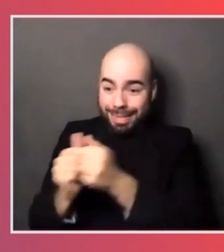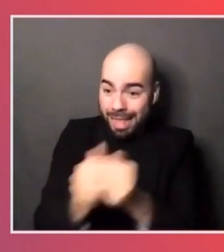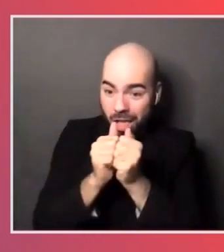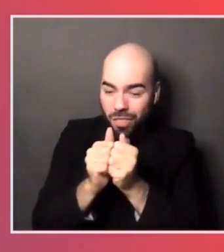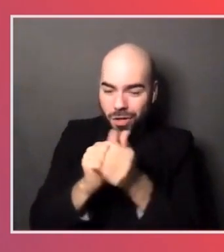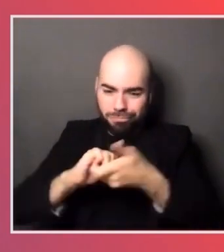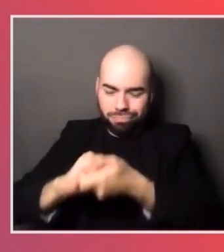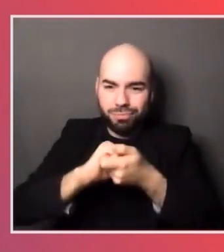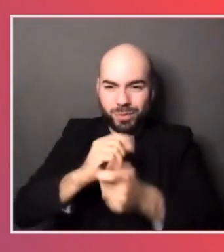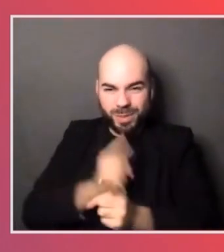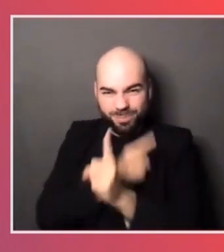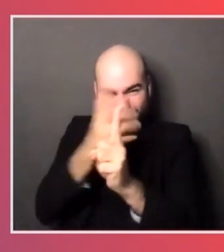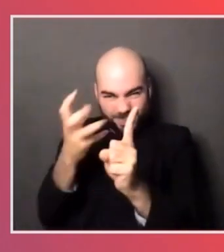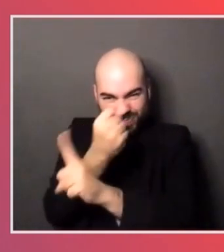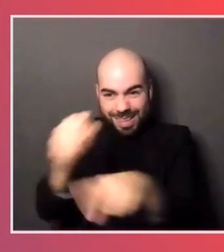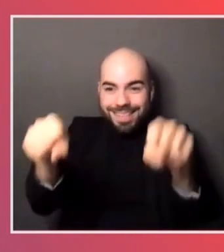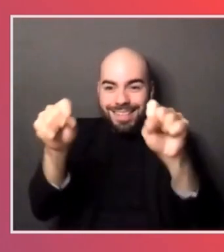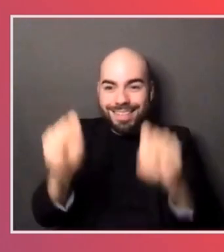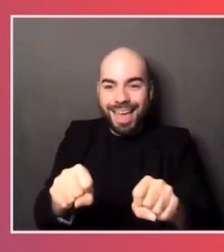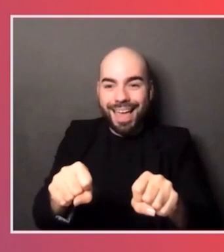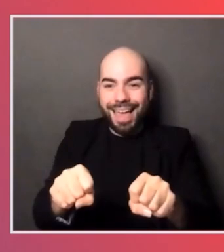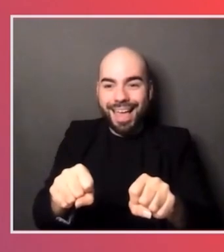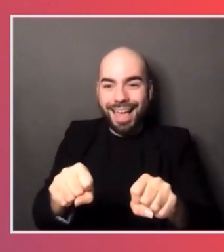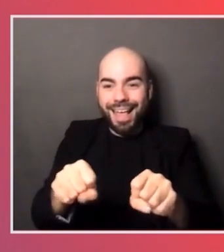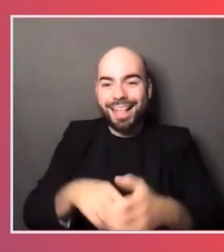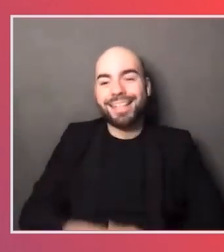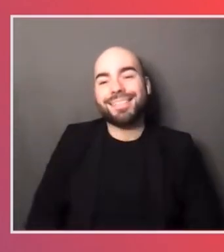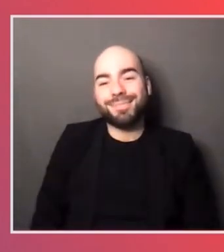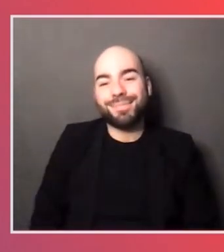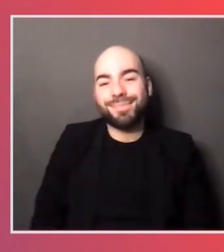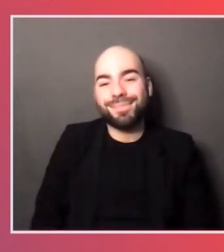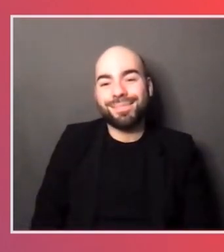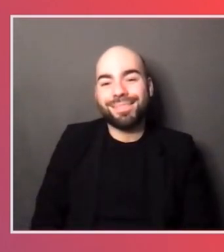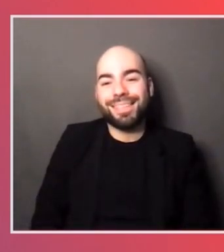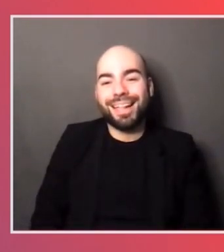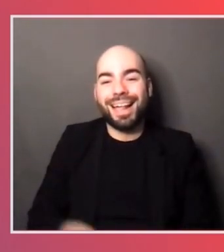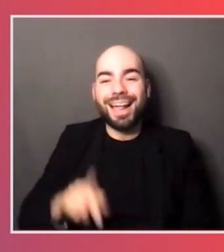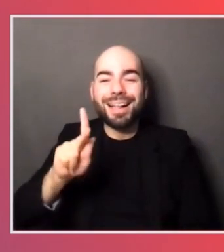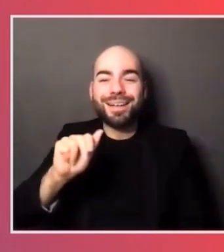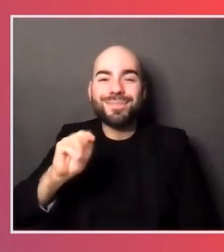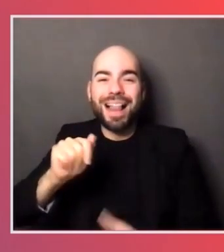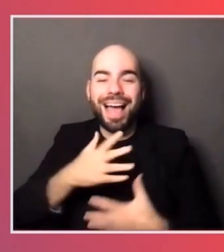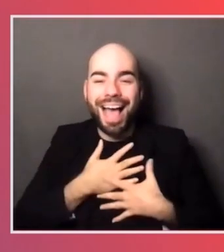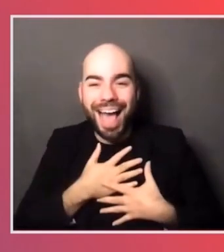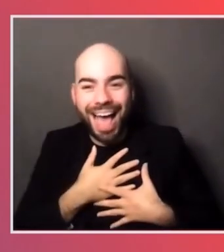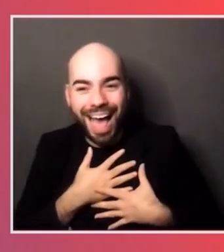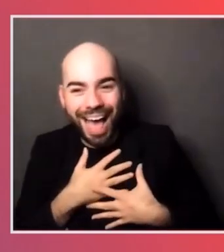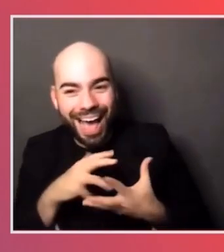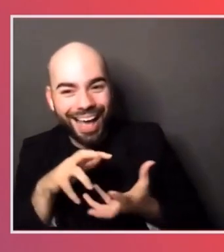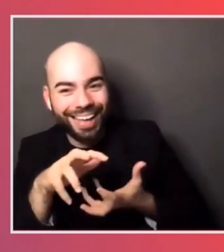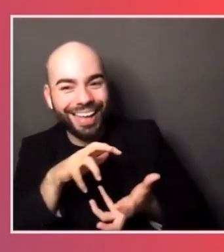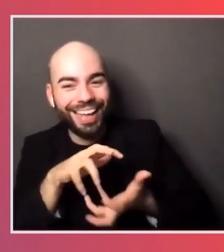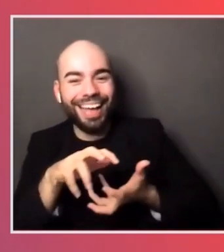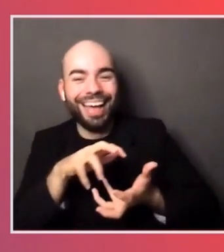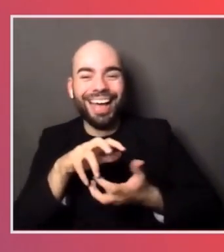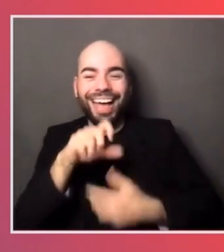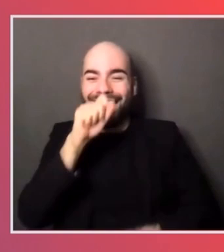Right on. That's my Dougie.